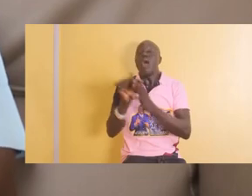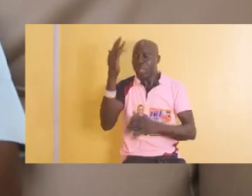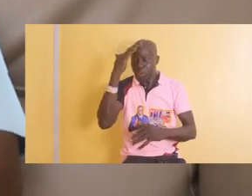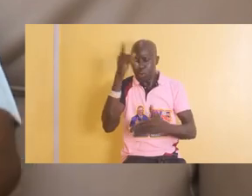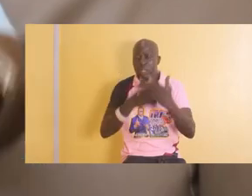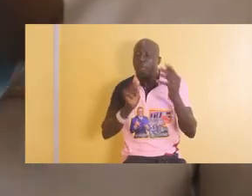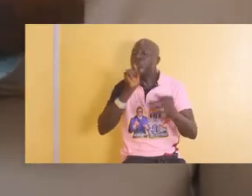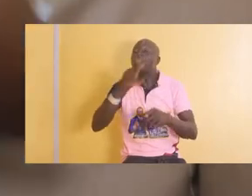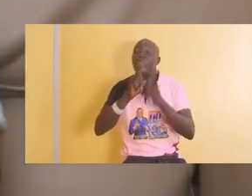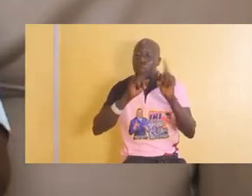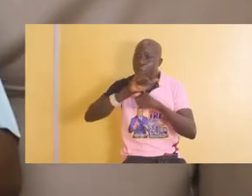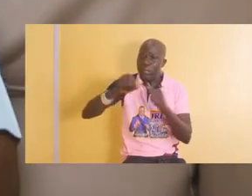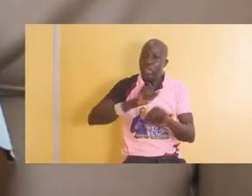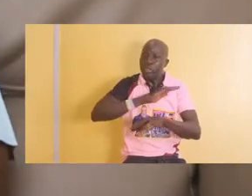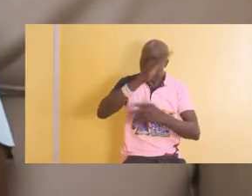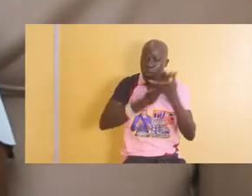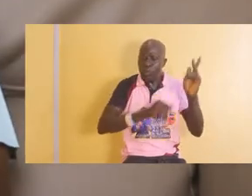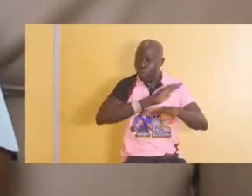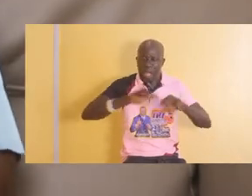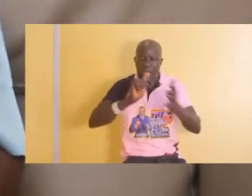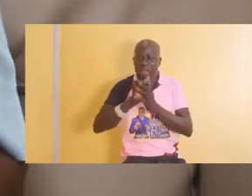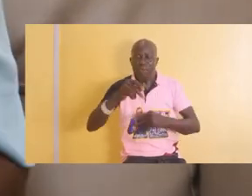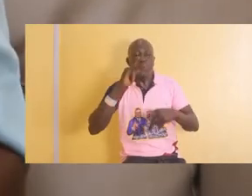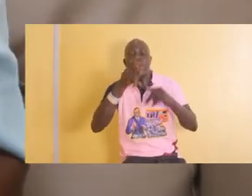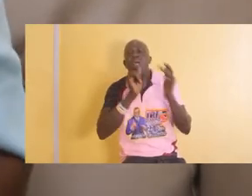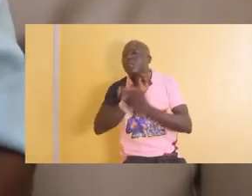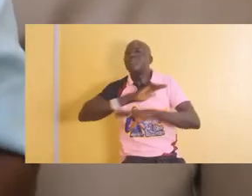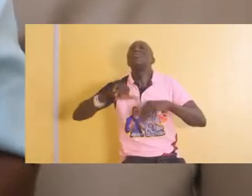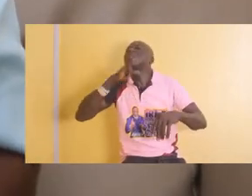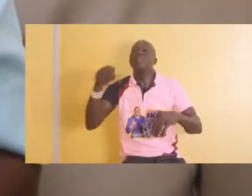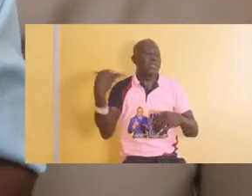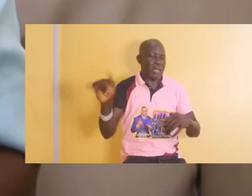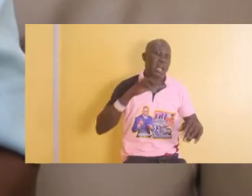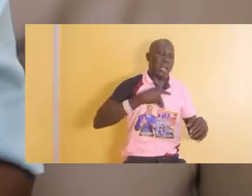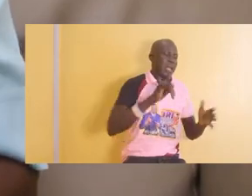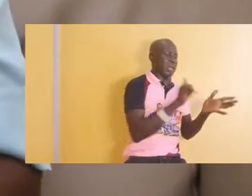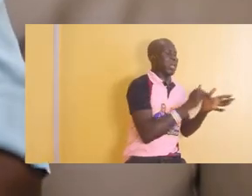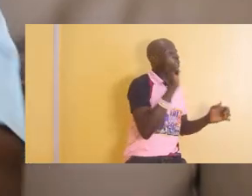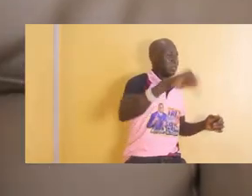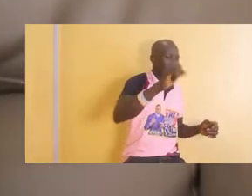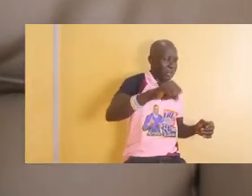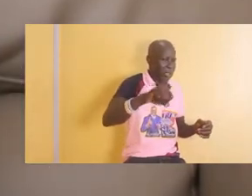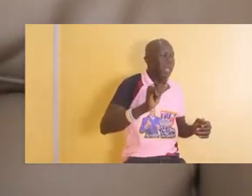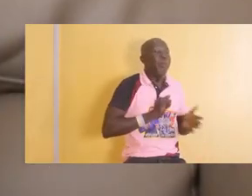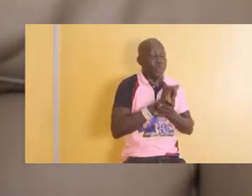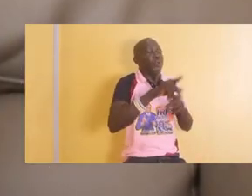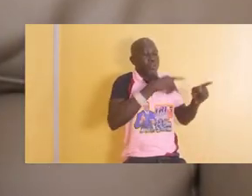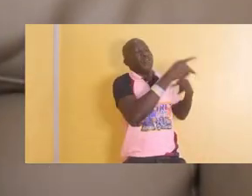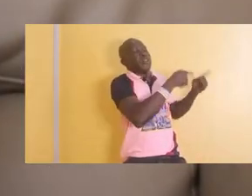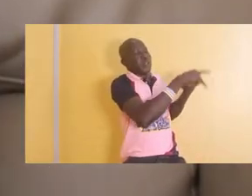wi. Enti oni ru maje mu ye. A so pe pe ko si ka to je be. Be ni. Iran woli